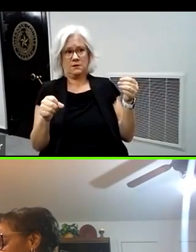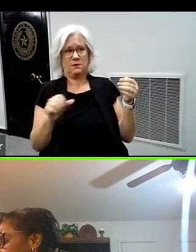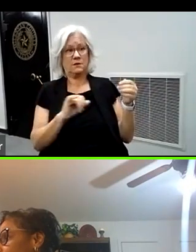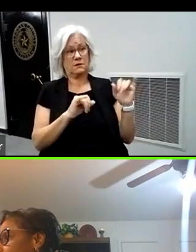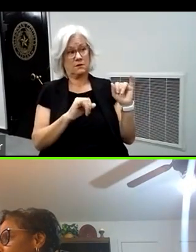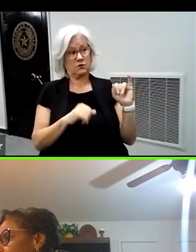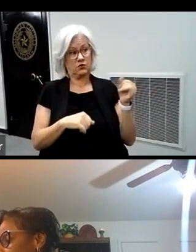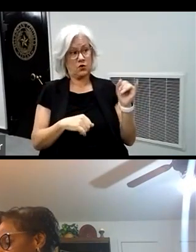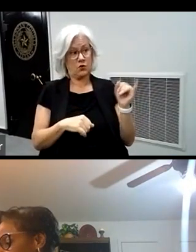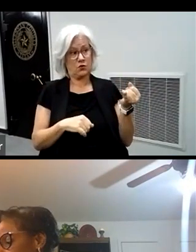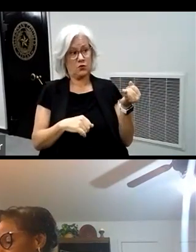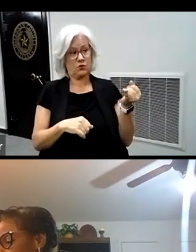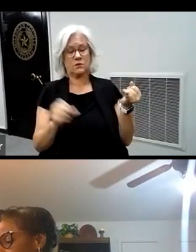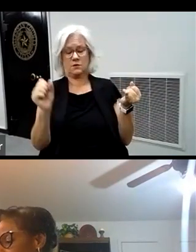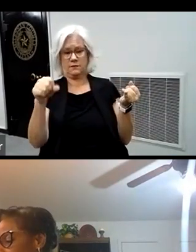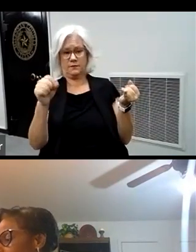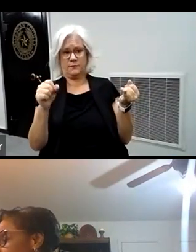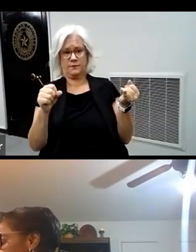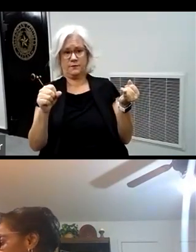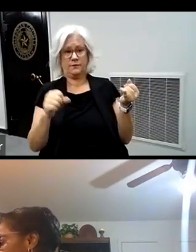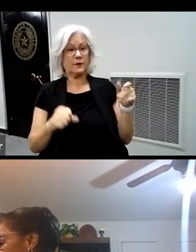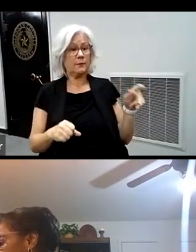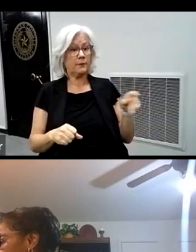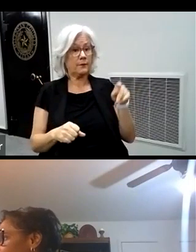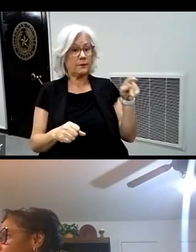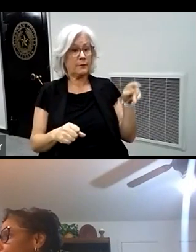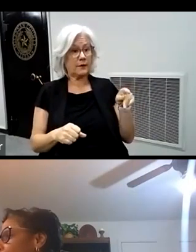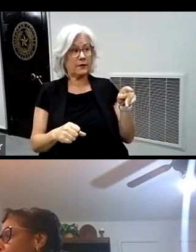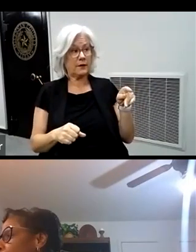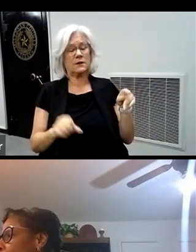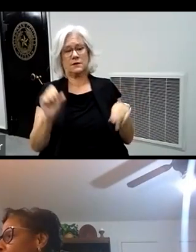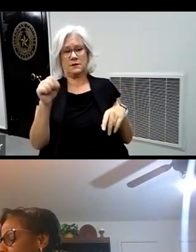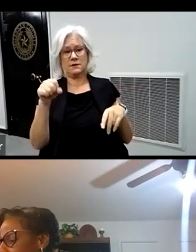Jones, Aye. Commissioner Perry.